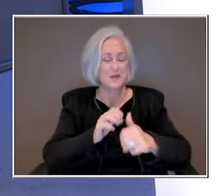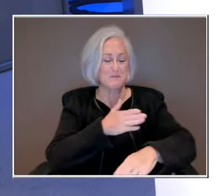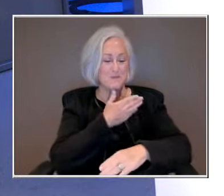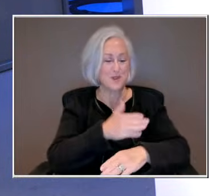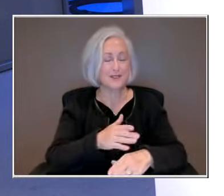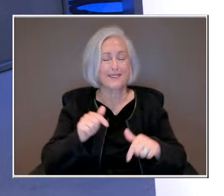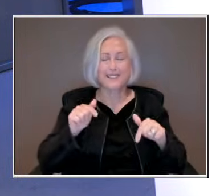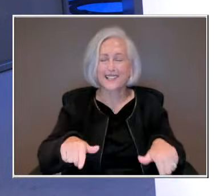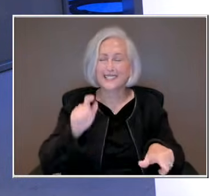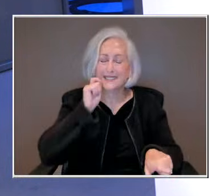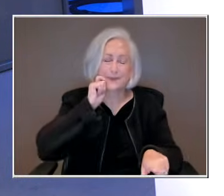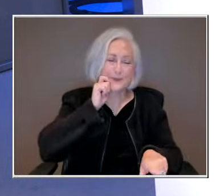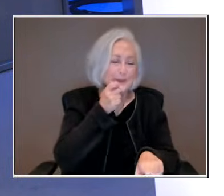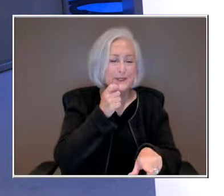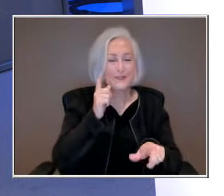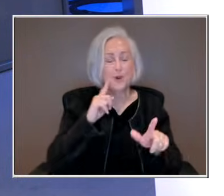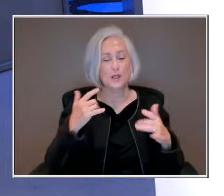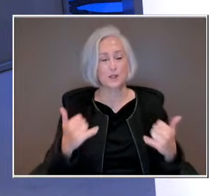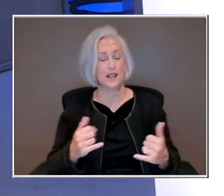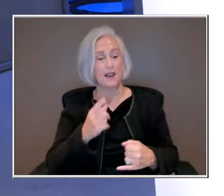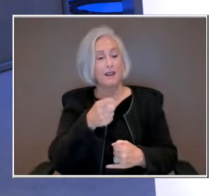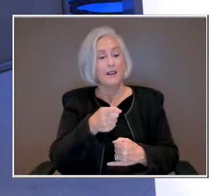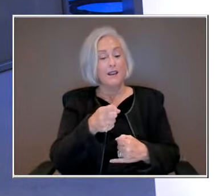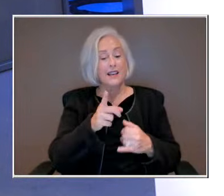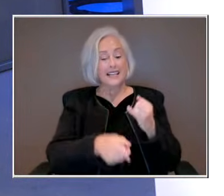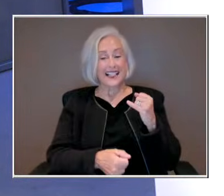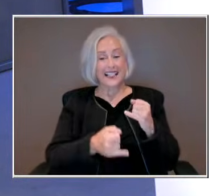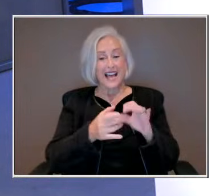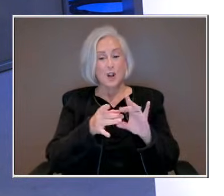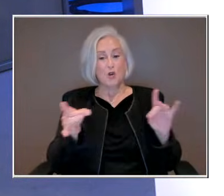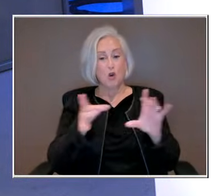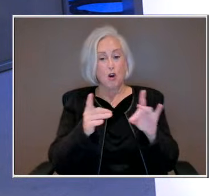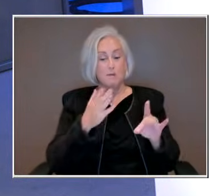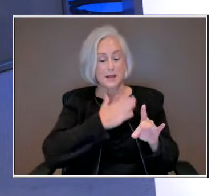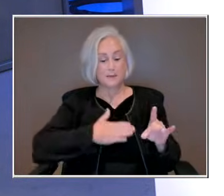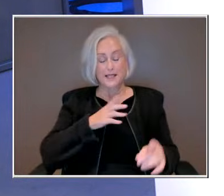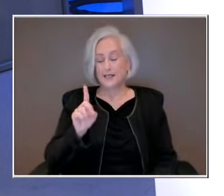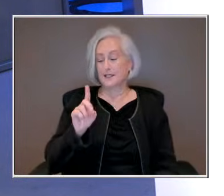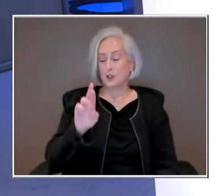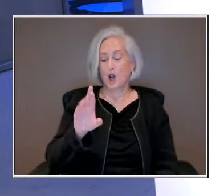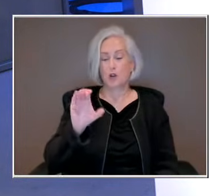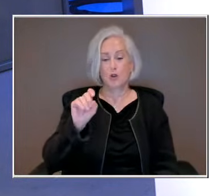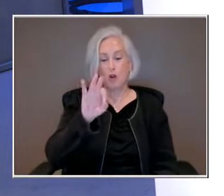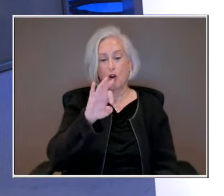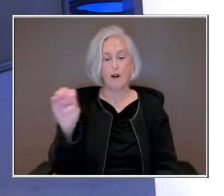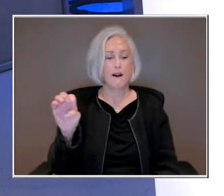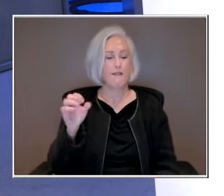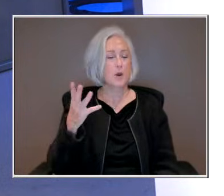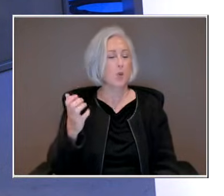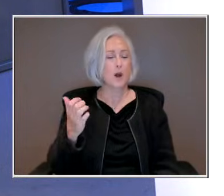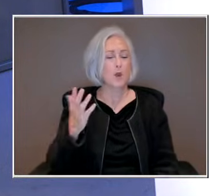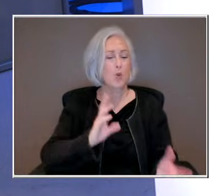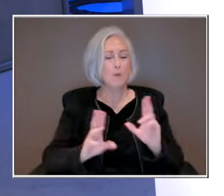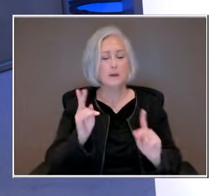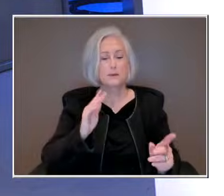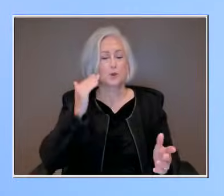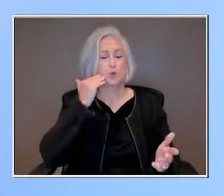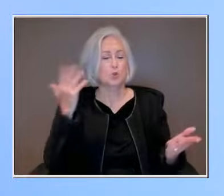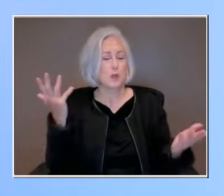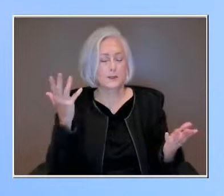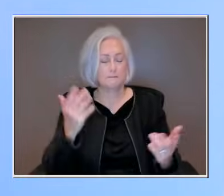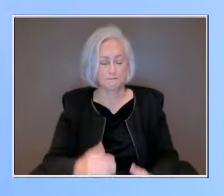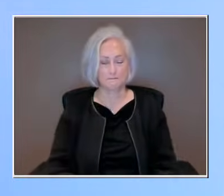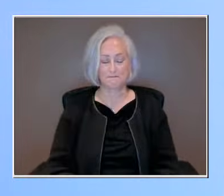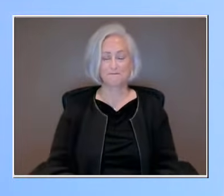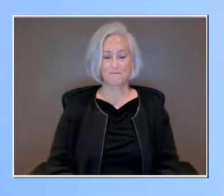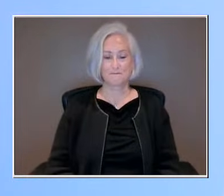For today's takeaways, Dr. Coffey, I want to start with you. What do you want our viewers to most take away from this conversation? To